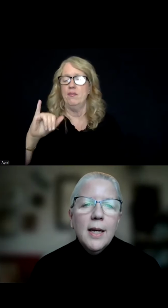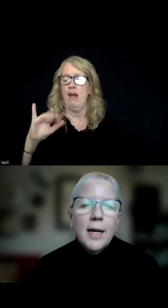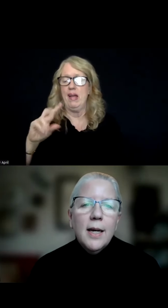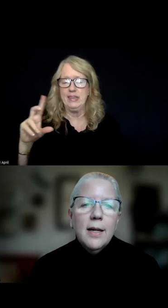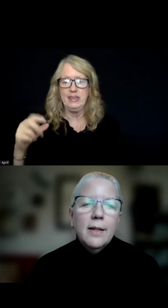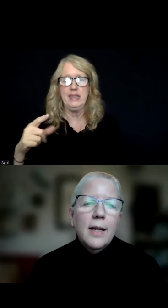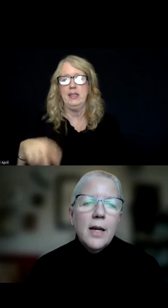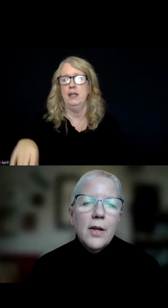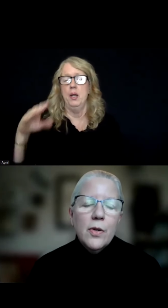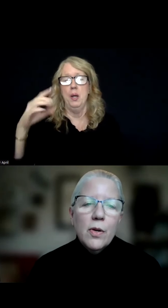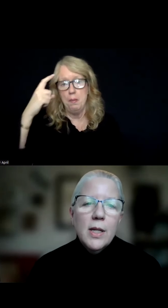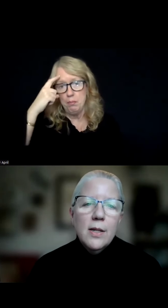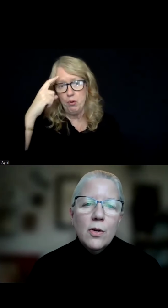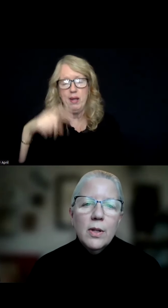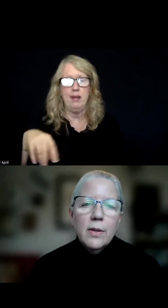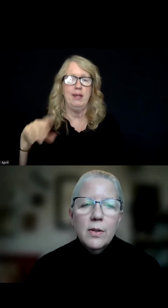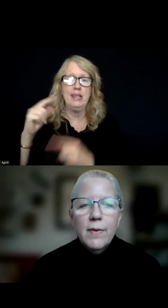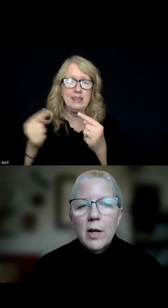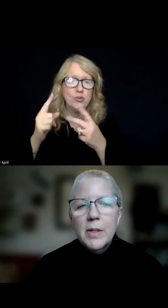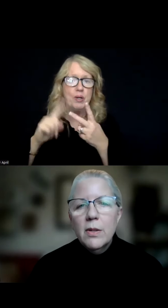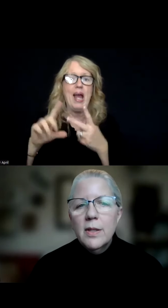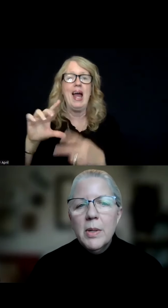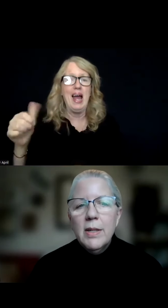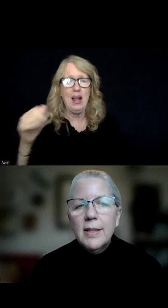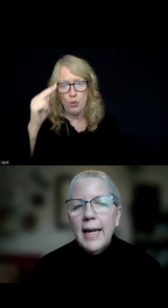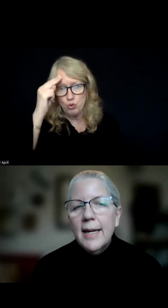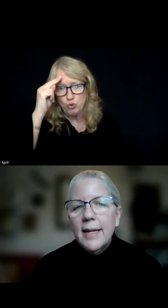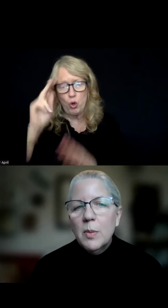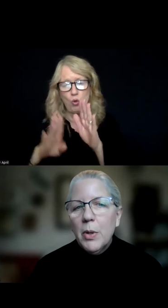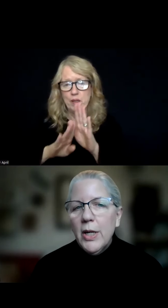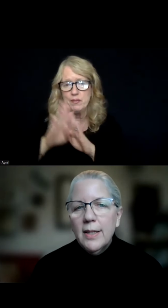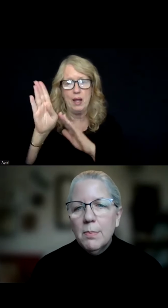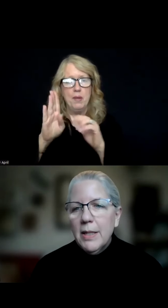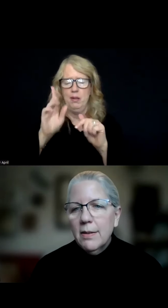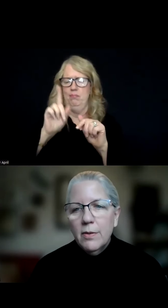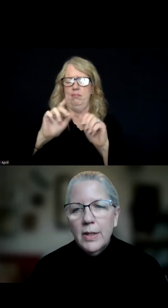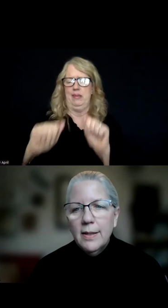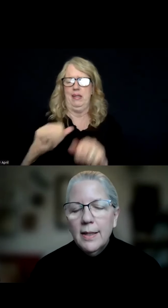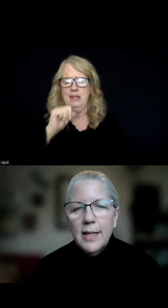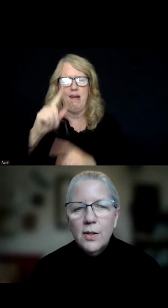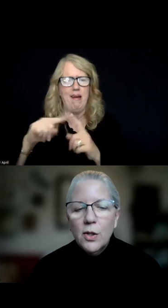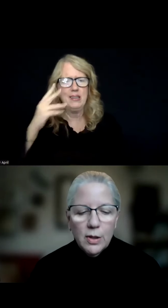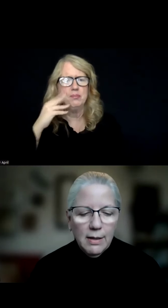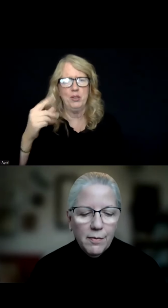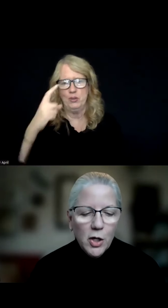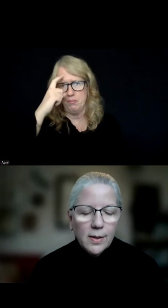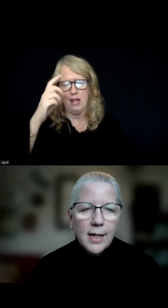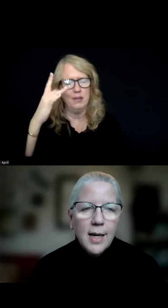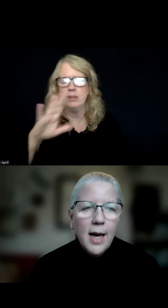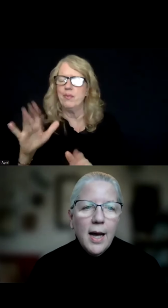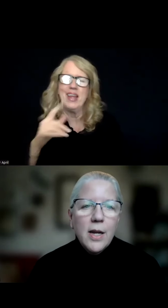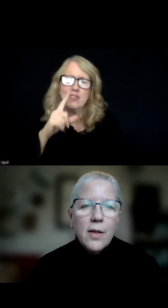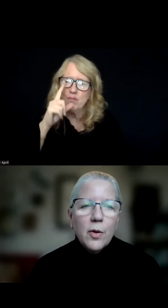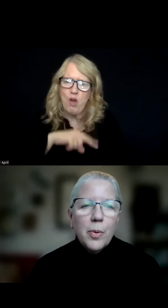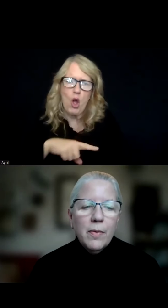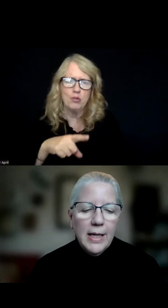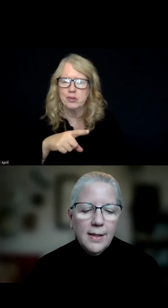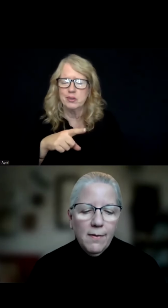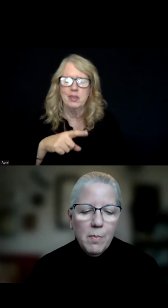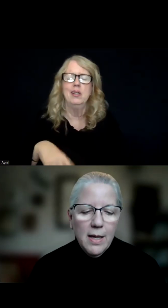injury, and other neurodevelopmental disabilities can't experience mental illness, and that is certainly false.